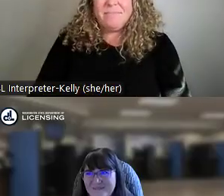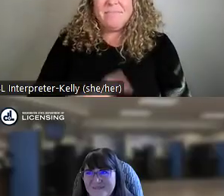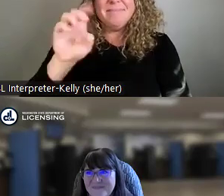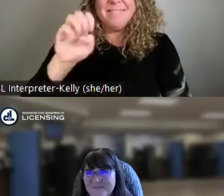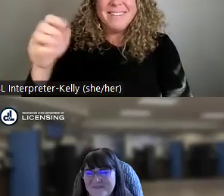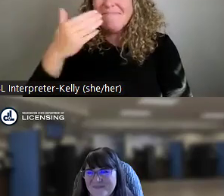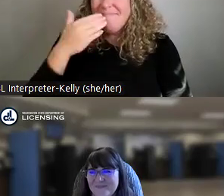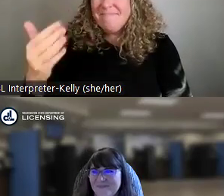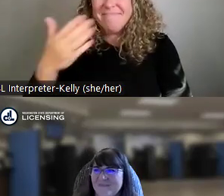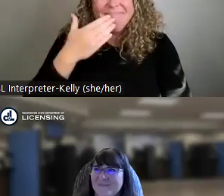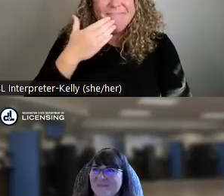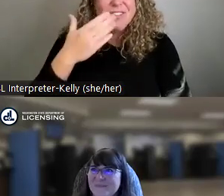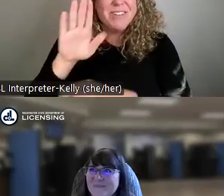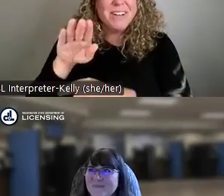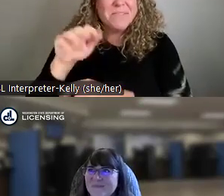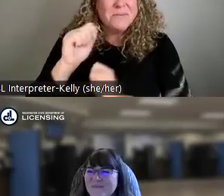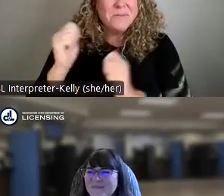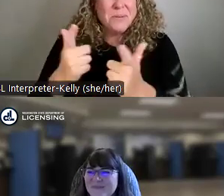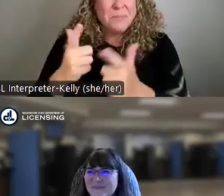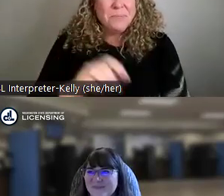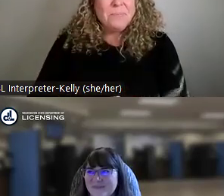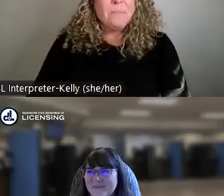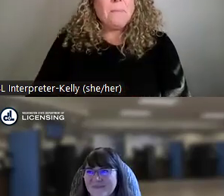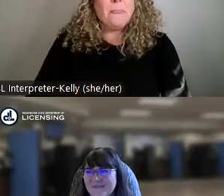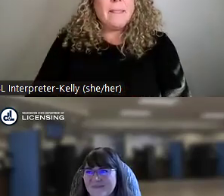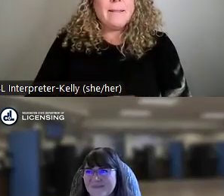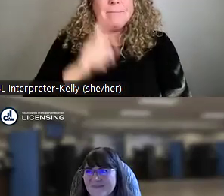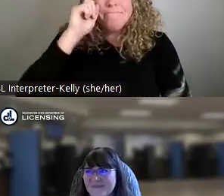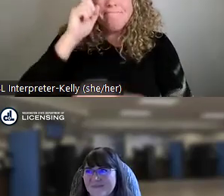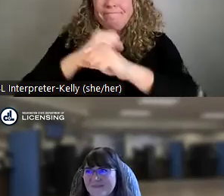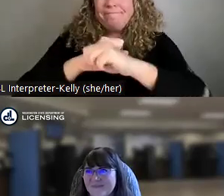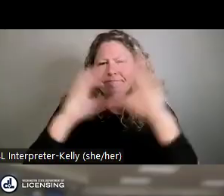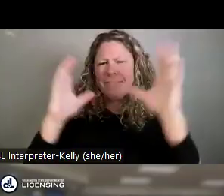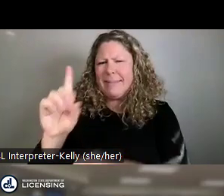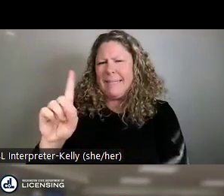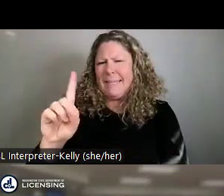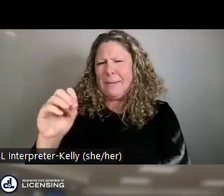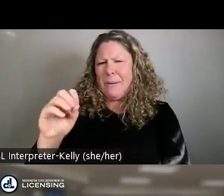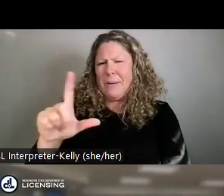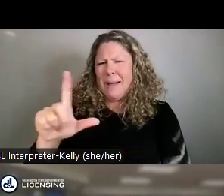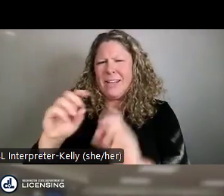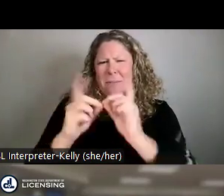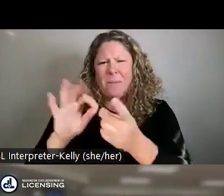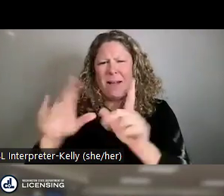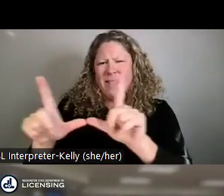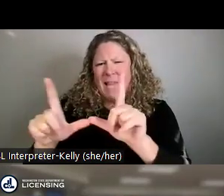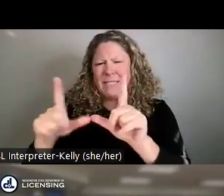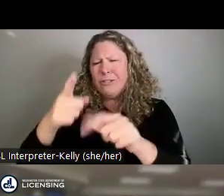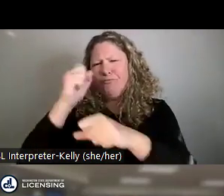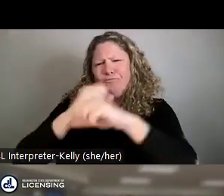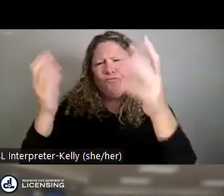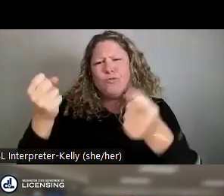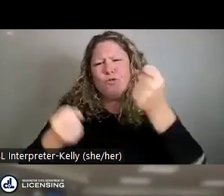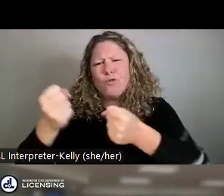afternoon, everyone. When we think about the Department of Licensing, many people think of driver's licenses and